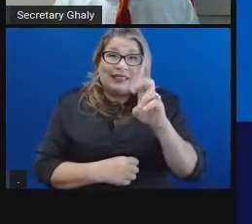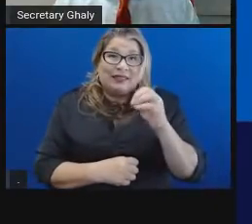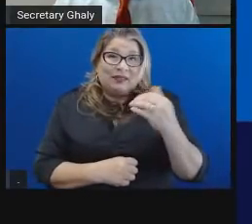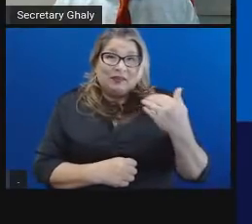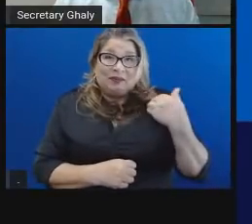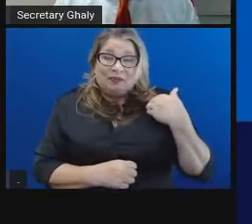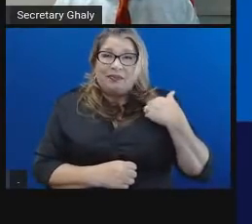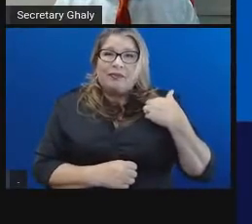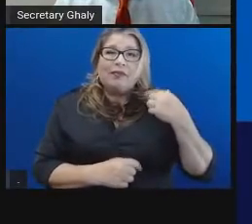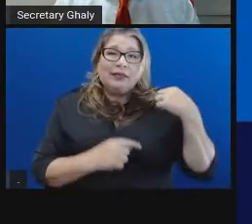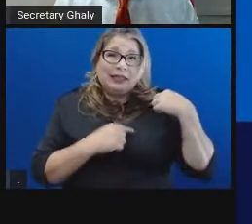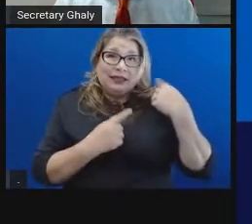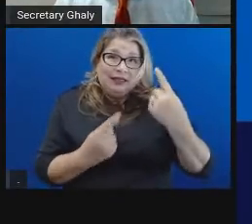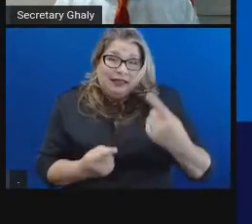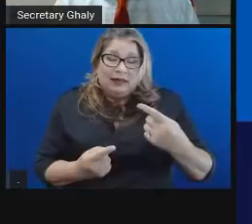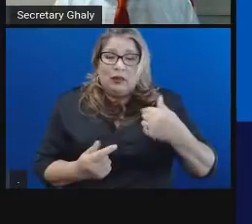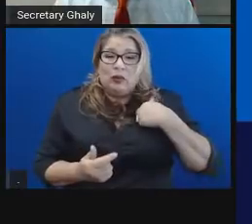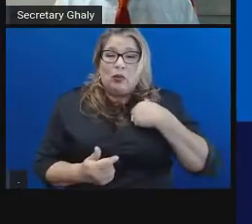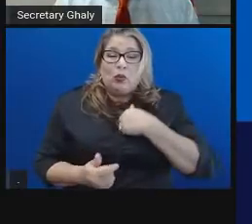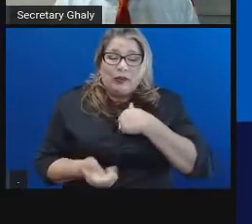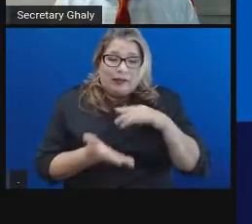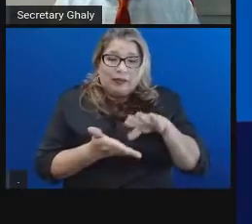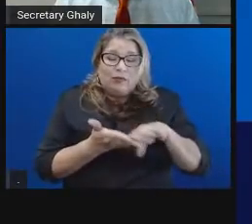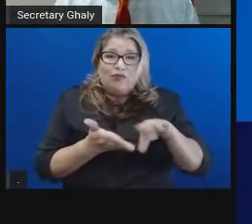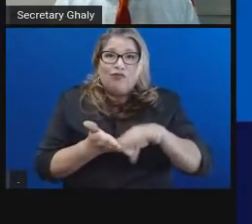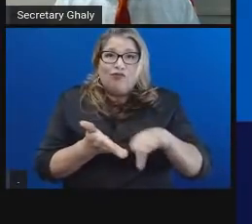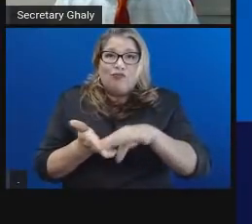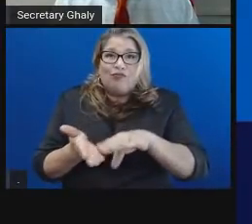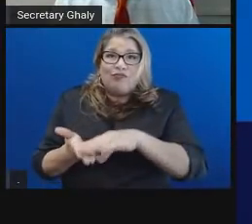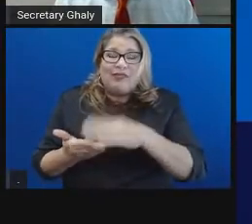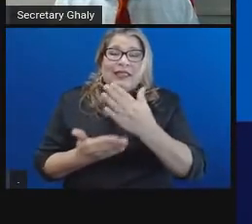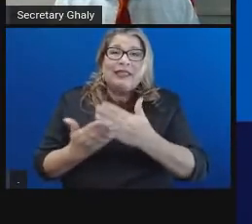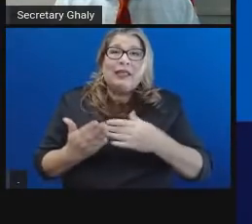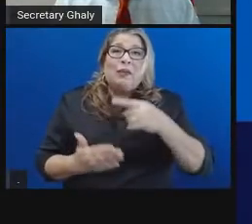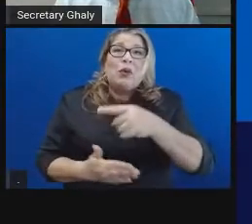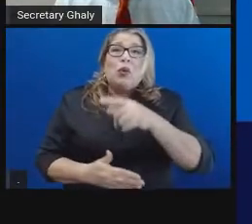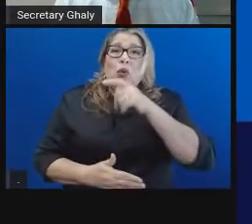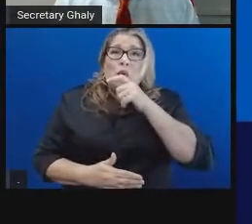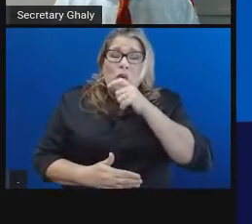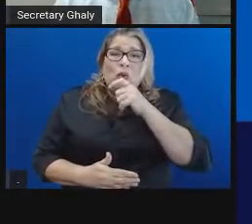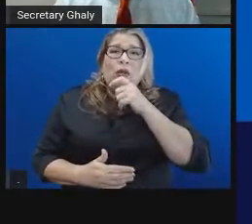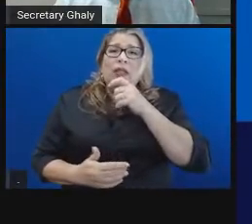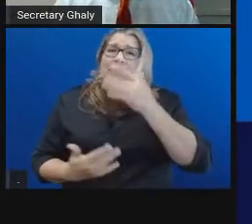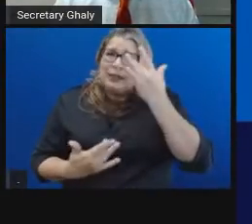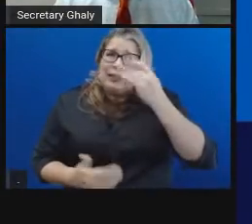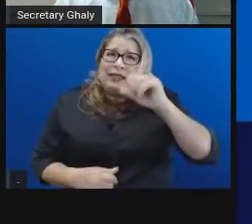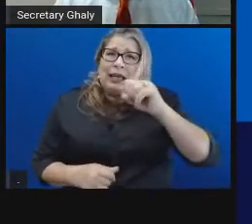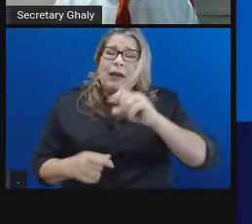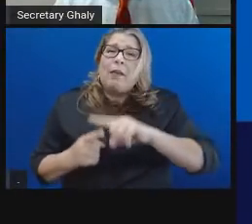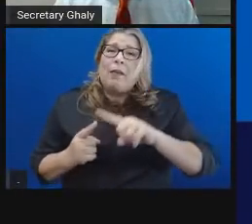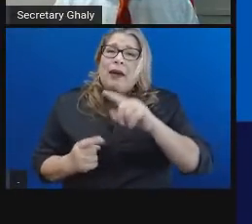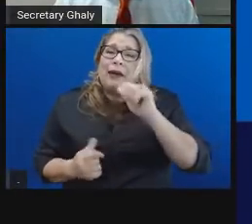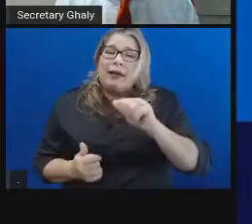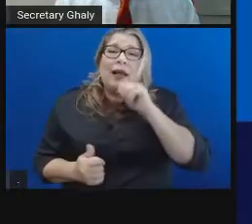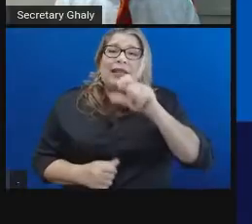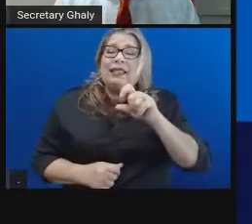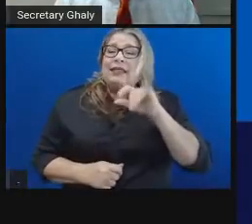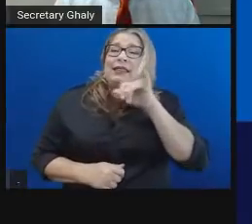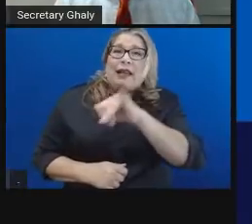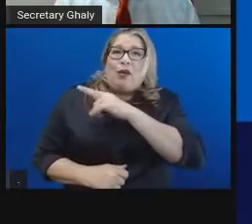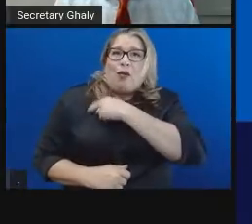discharge over 400 patients to those lower levels of care that are more appropriate for the care that those individuals